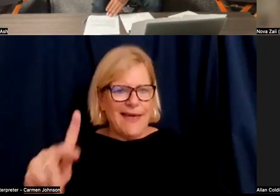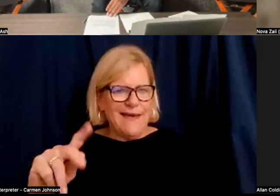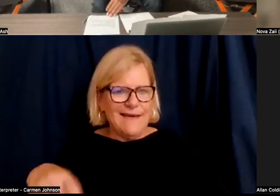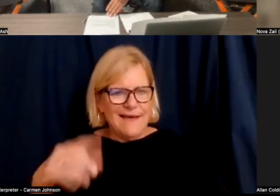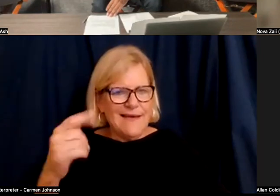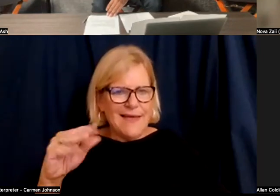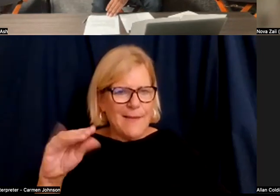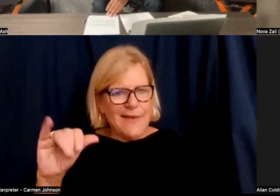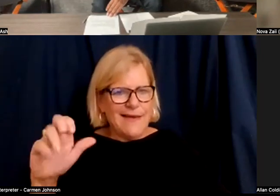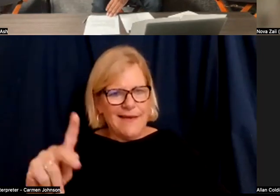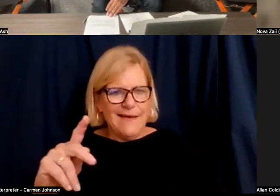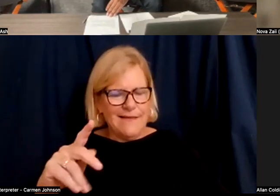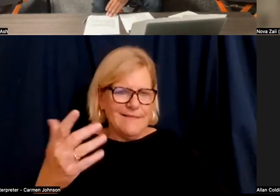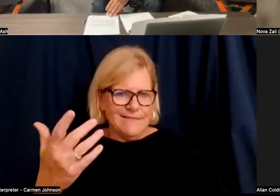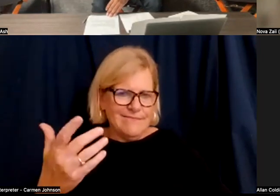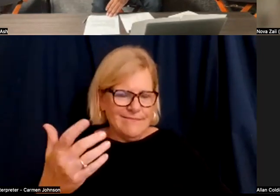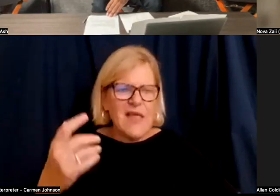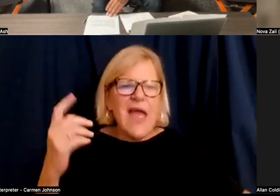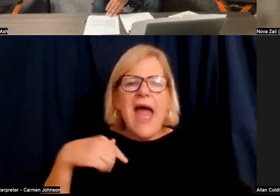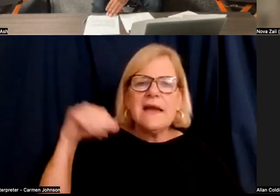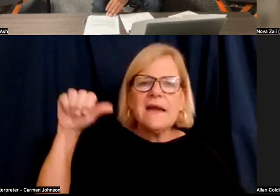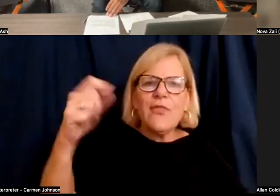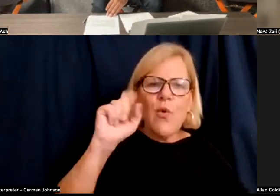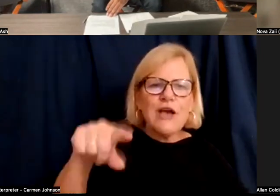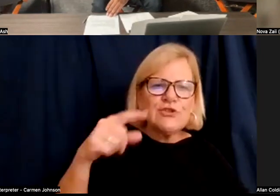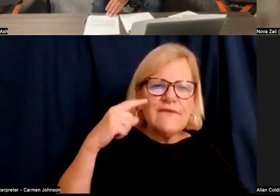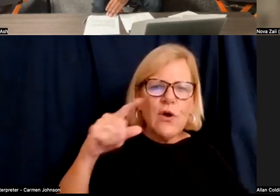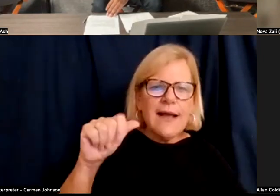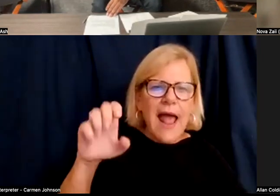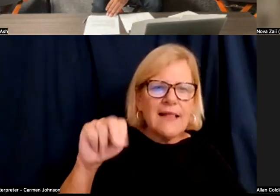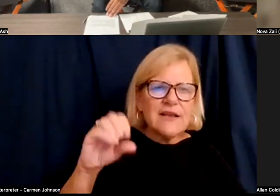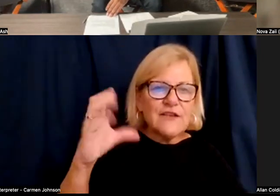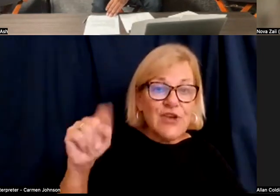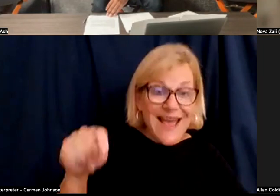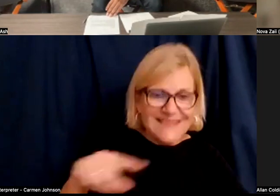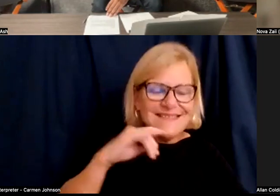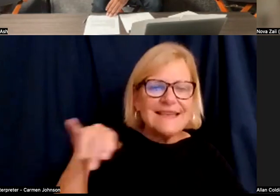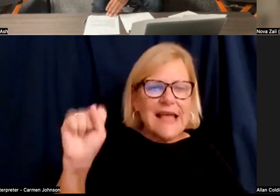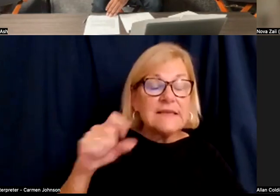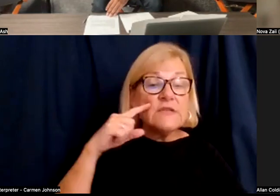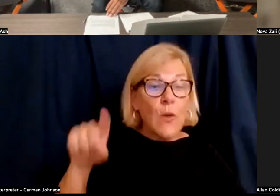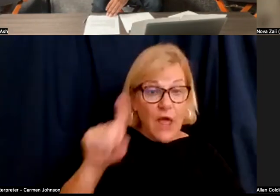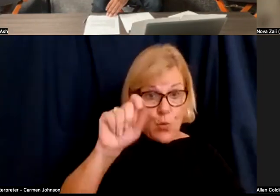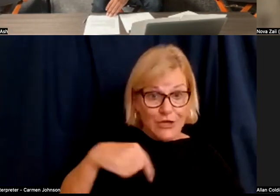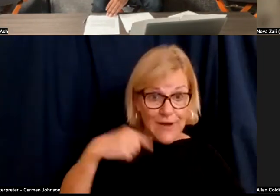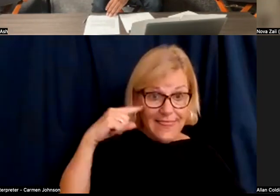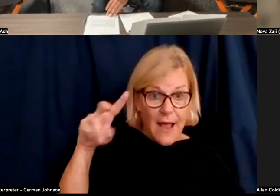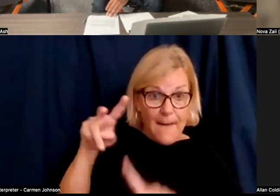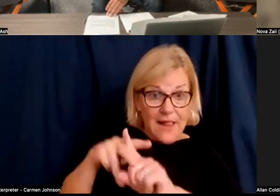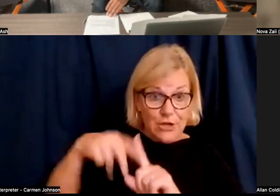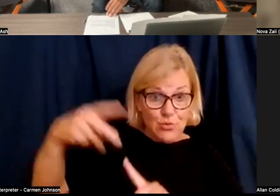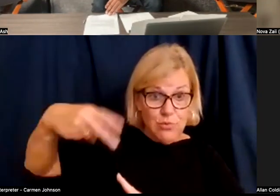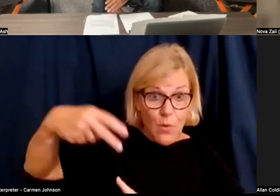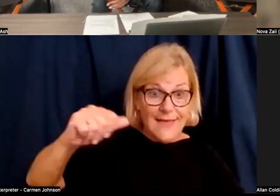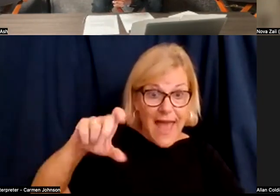to be gimmicky. Then we had another question in the chat for Allan. Yes, and so this question I think applies to both